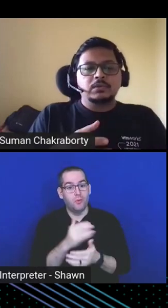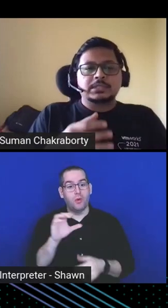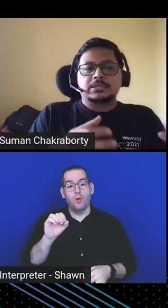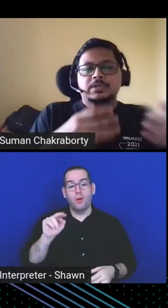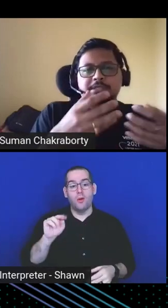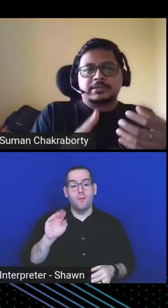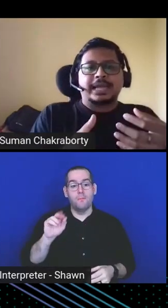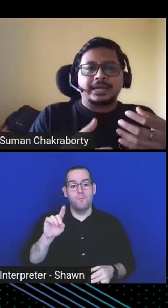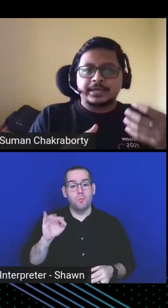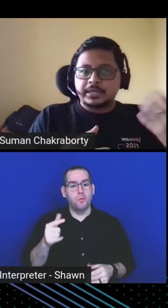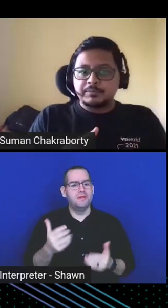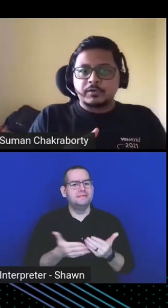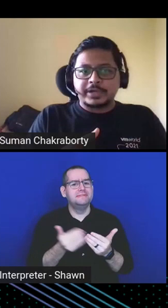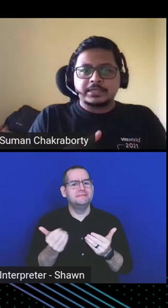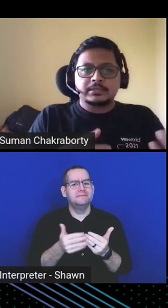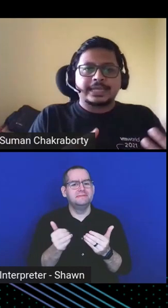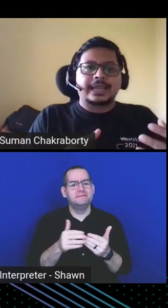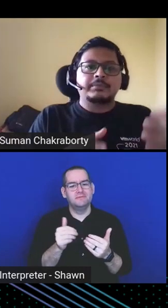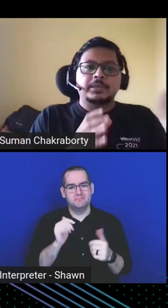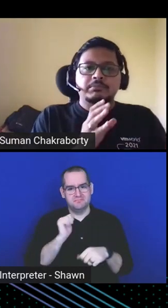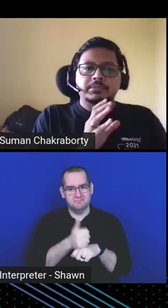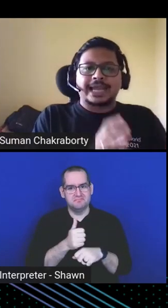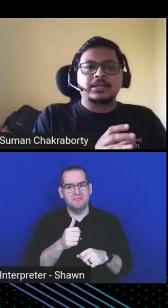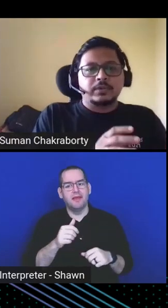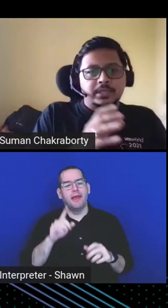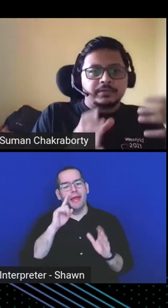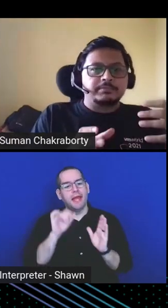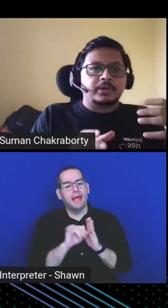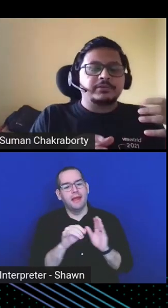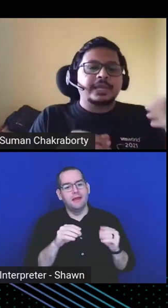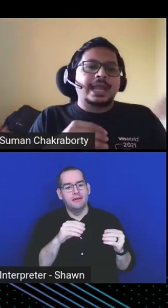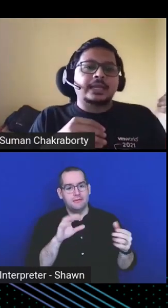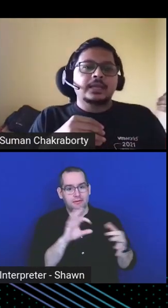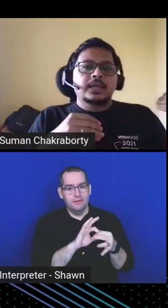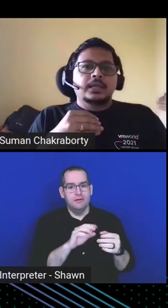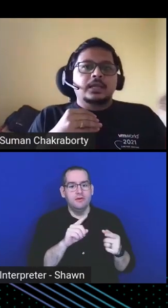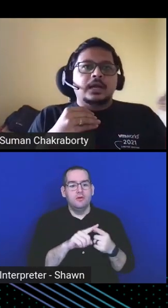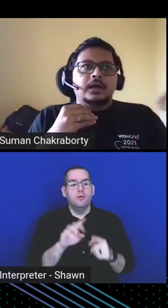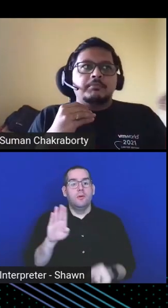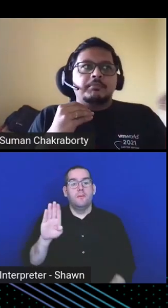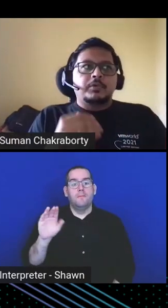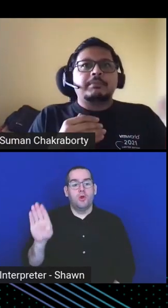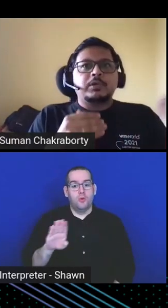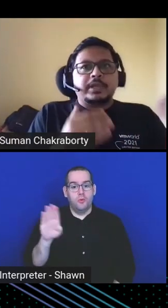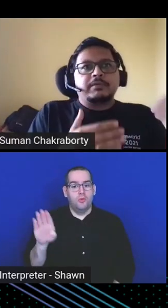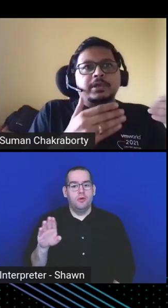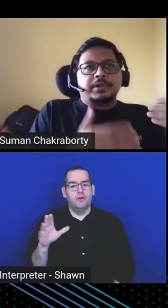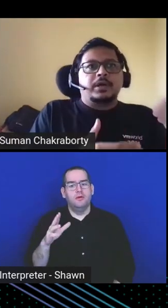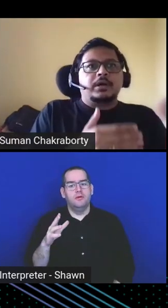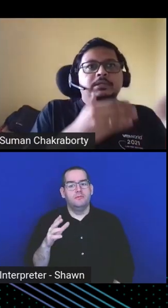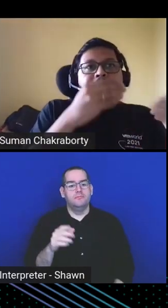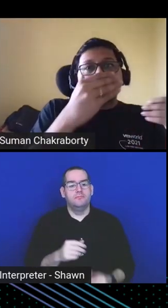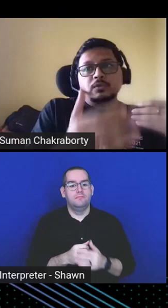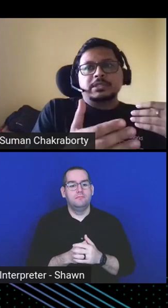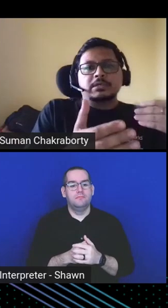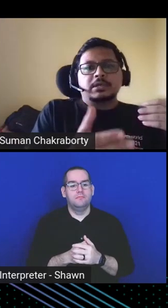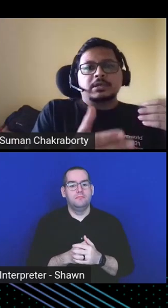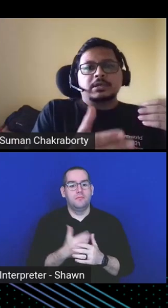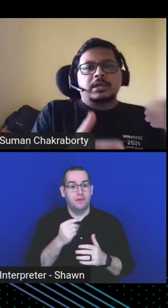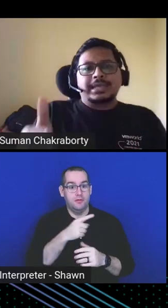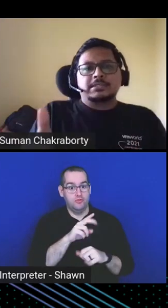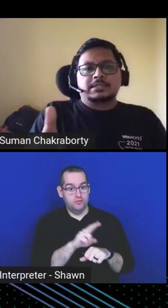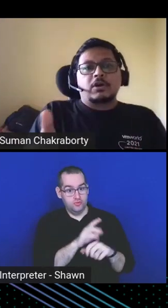can use a trusted identity provider that can be tied together with Boundary. And probably whenever the